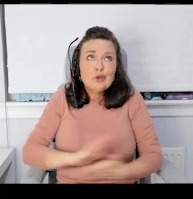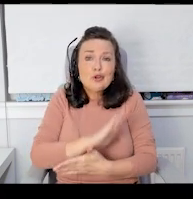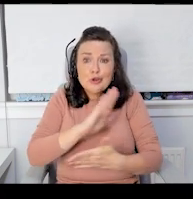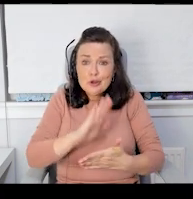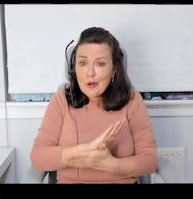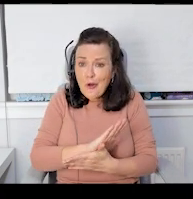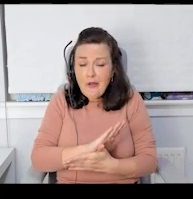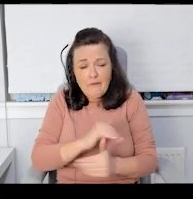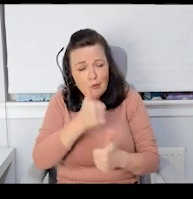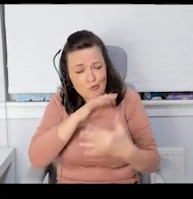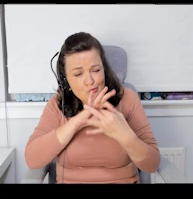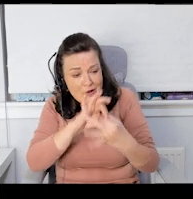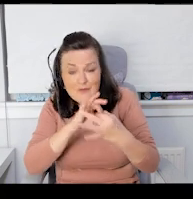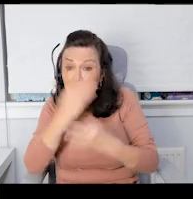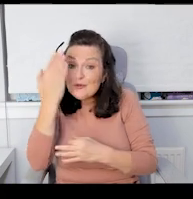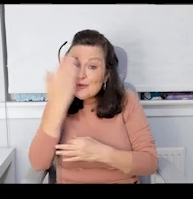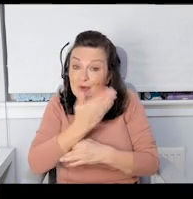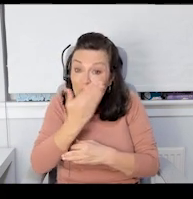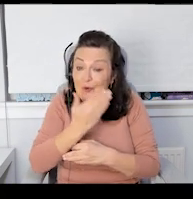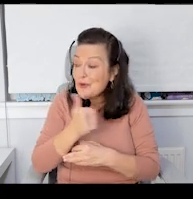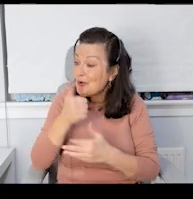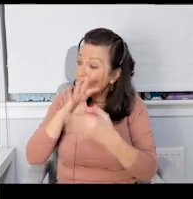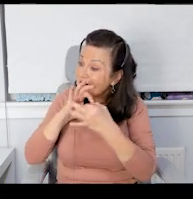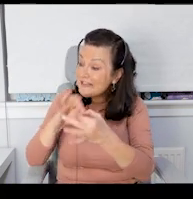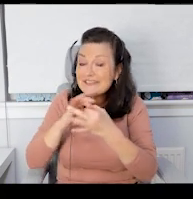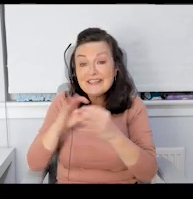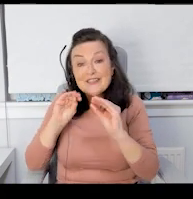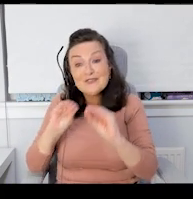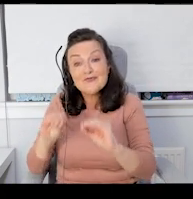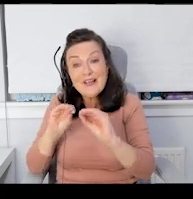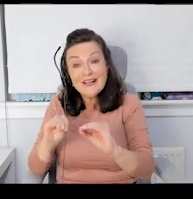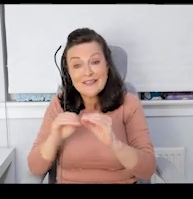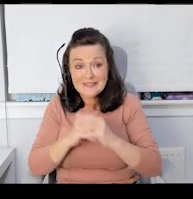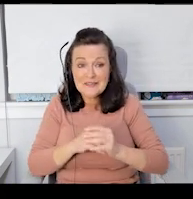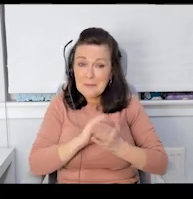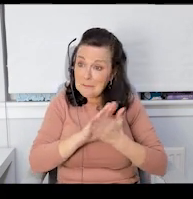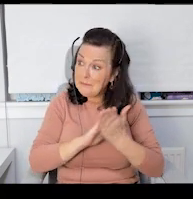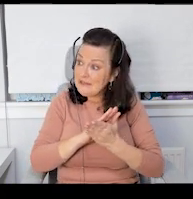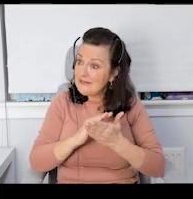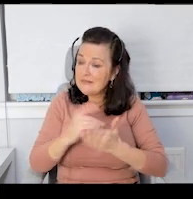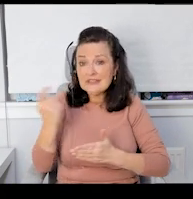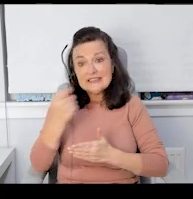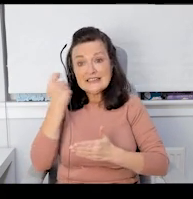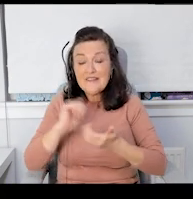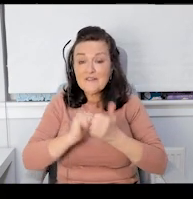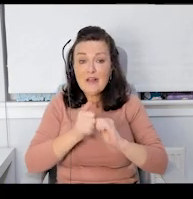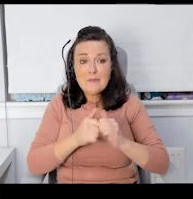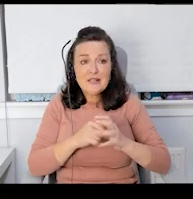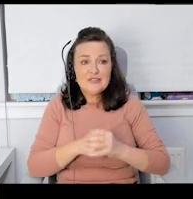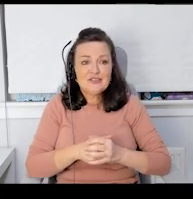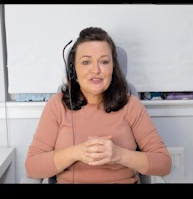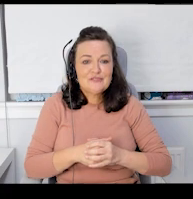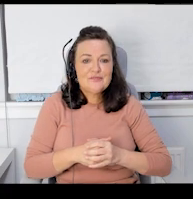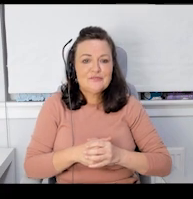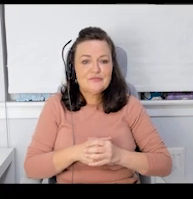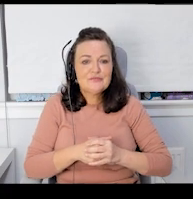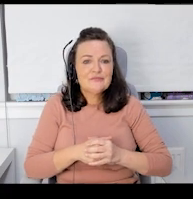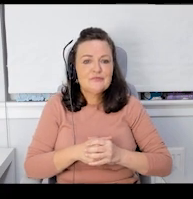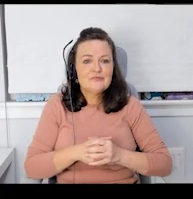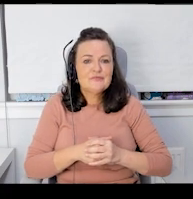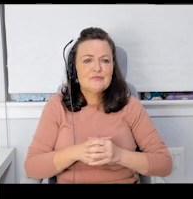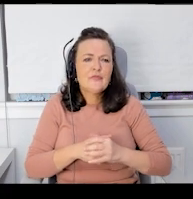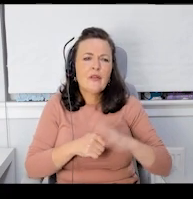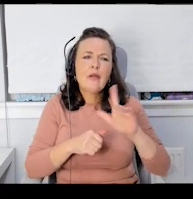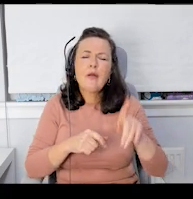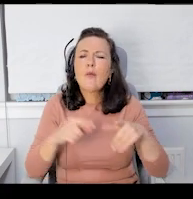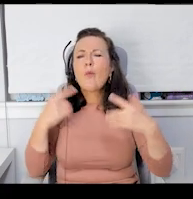relationship with both the school and the training providers, making it a really successful partnership. Thanks, Pam, and it's great to see such